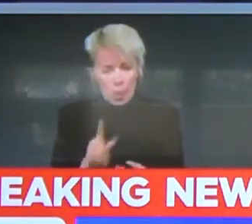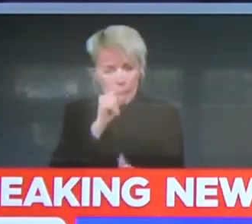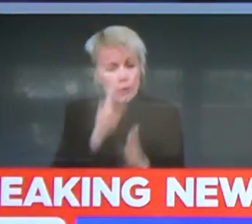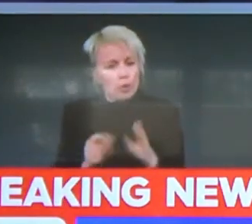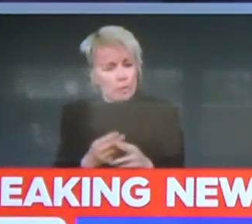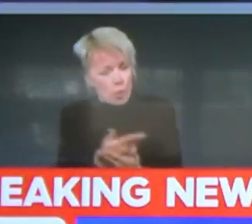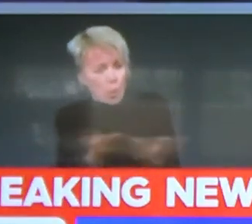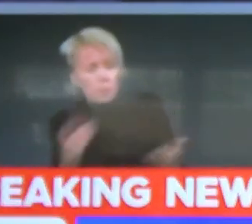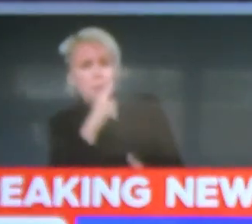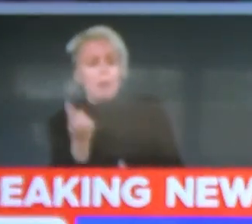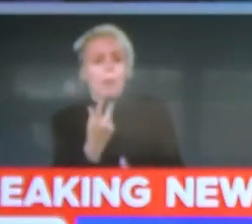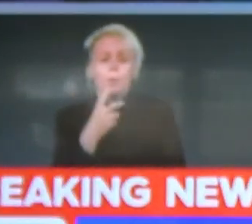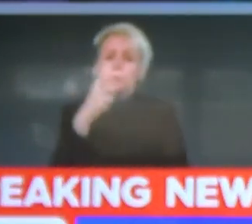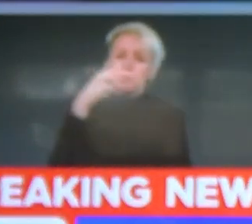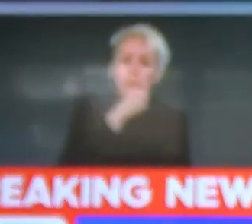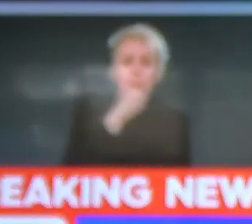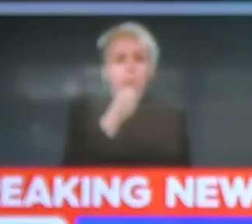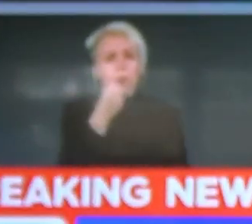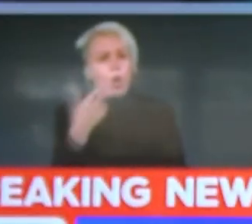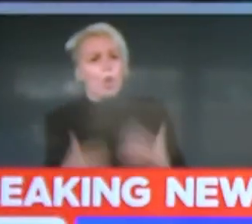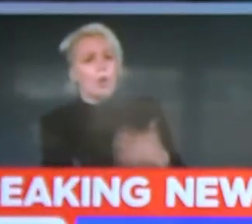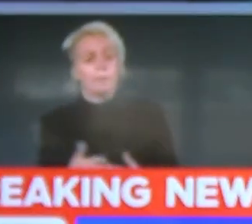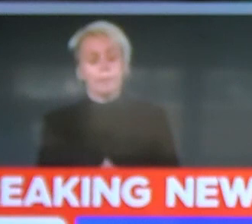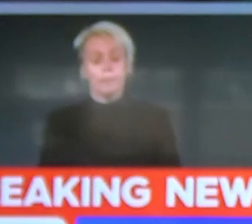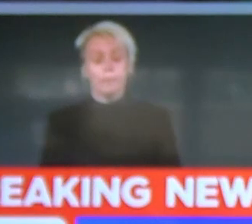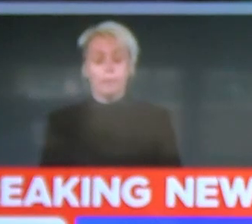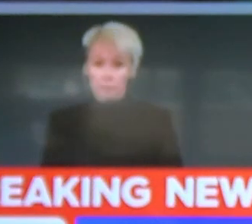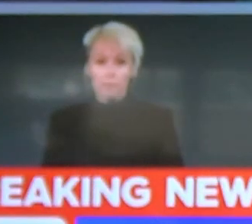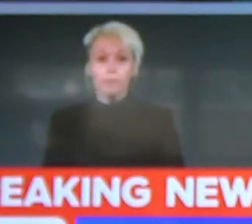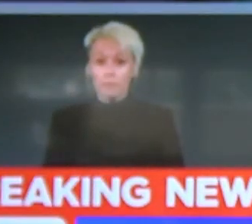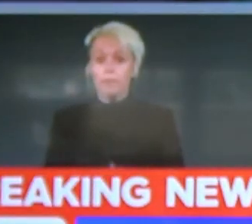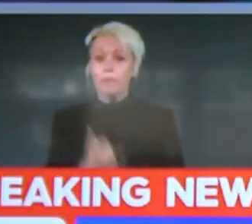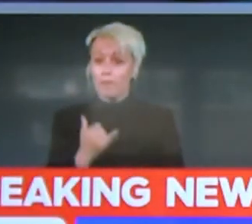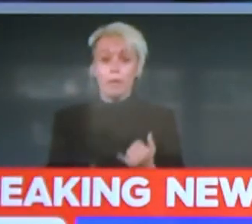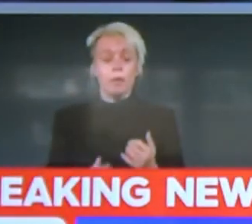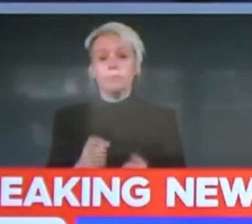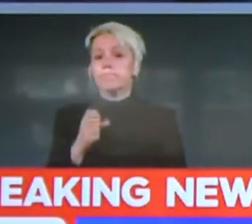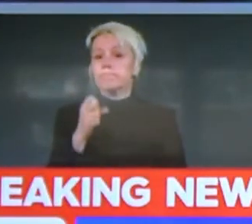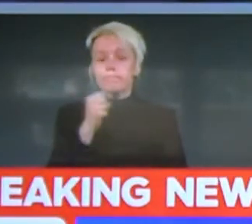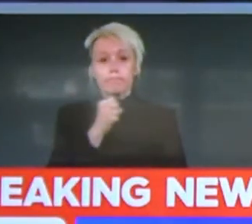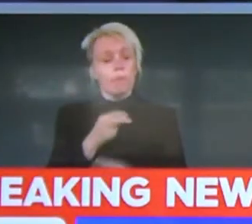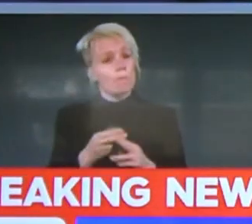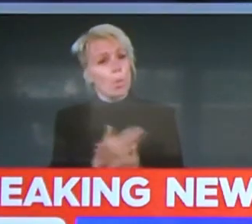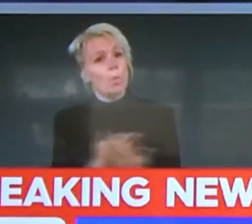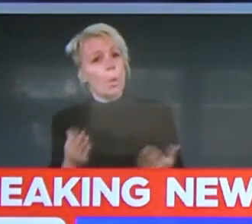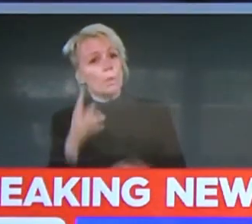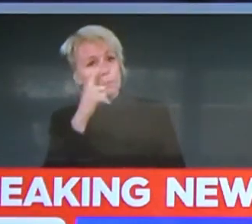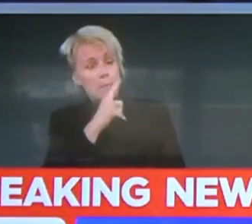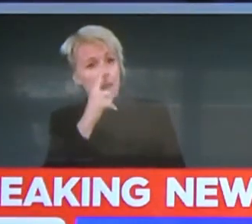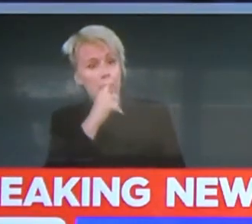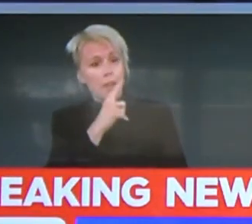Australians? Well, we are deeply sorry about this. I mean, we've gone from 6,000 to 50,000